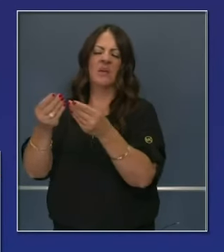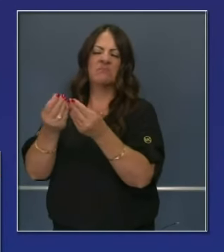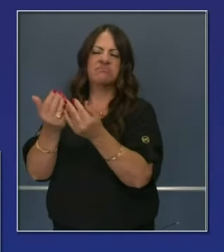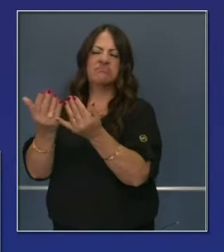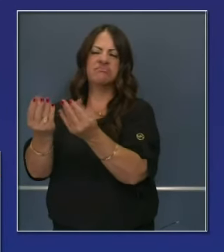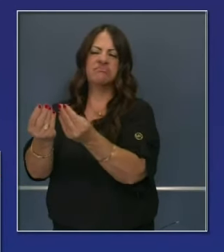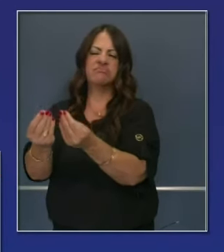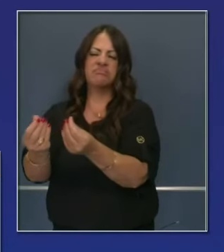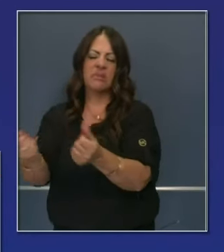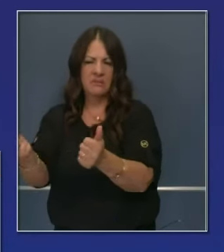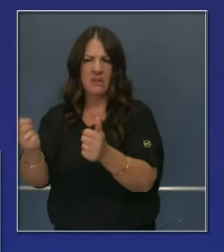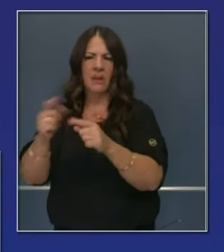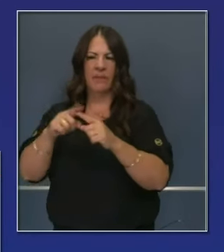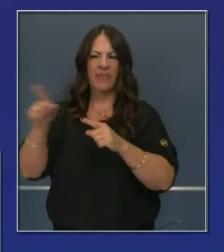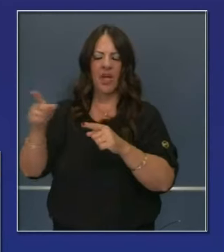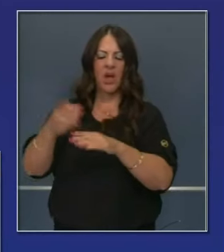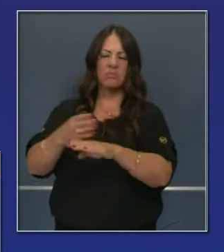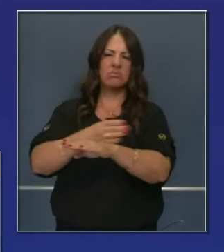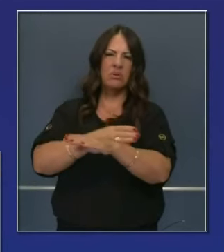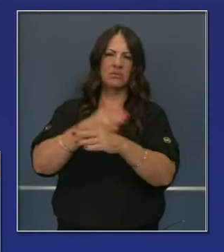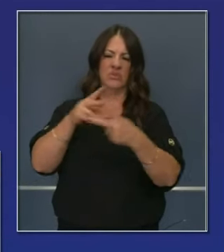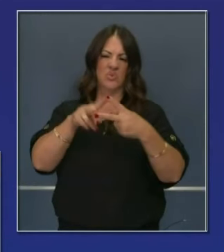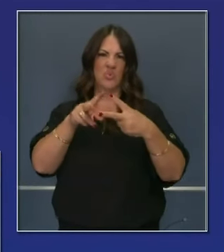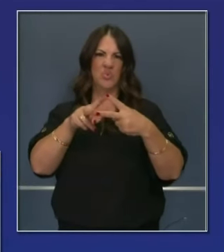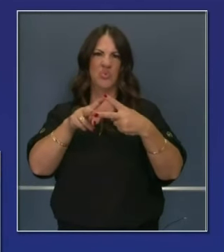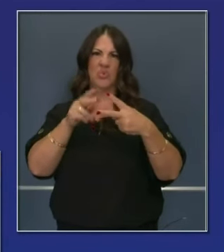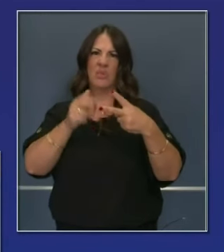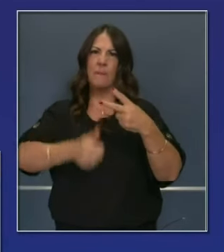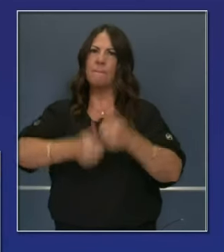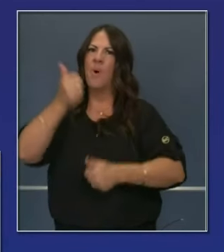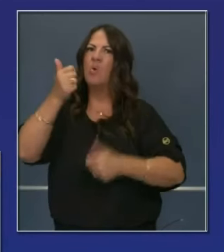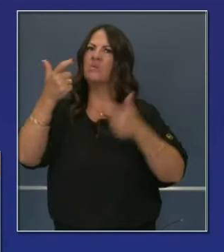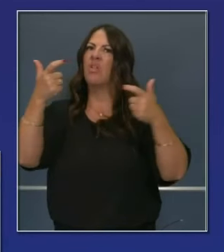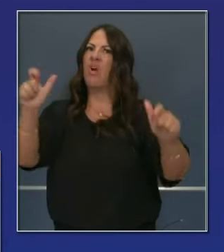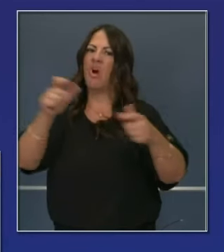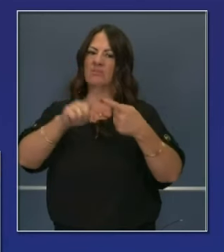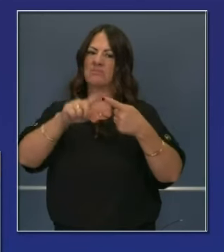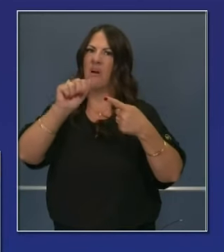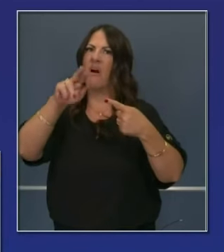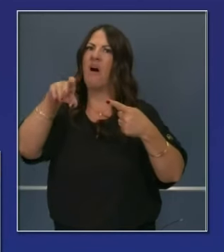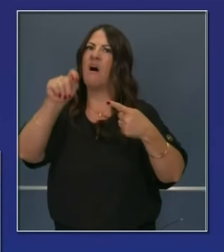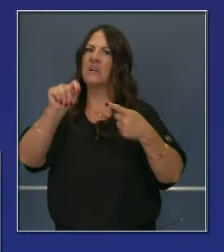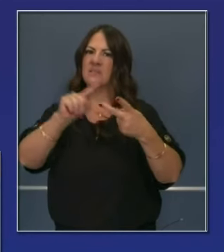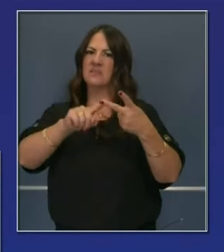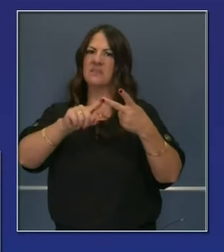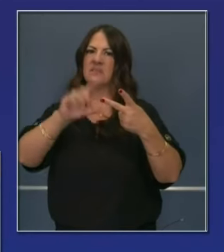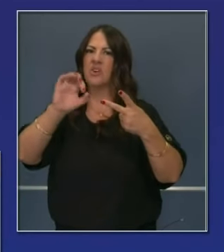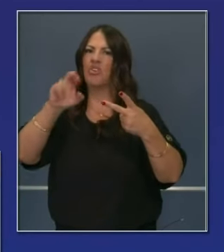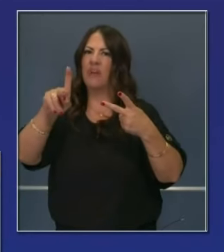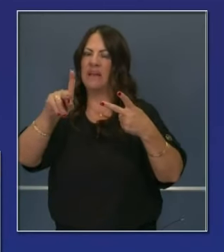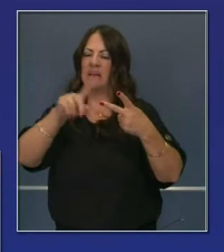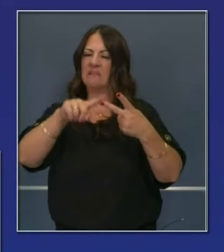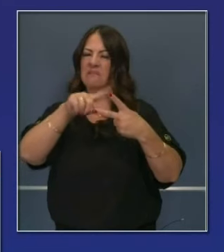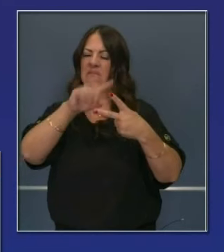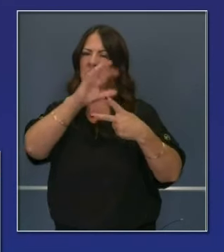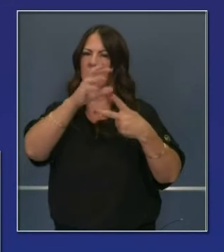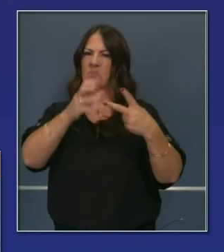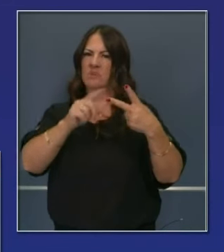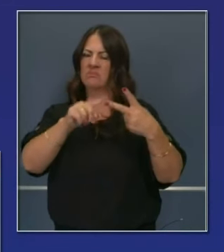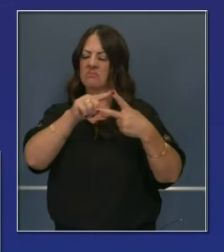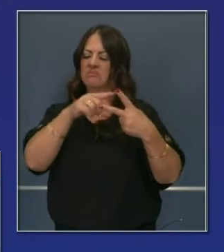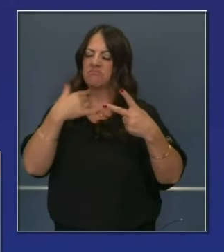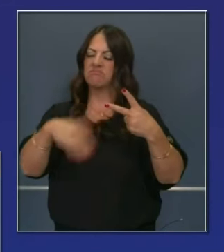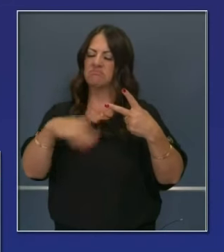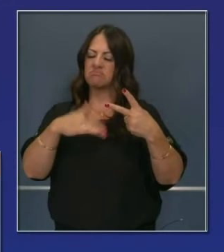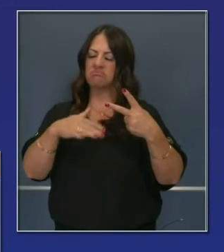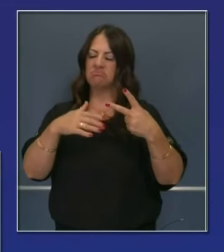beginning to improve on these two very large and what now is being termed iconic wildfires here